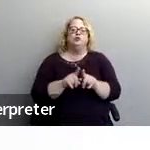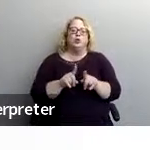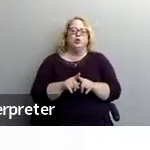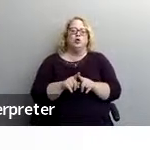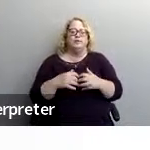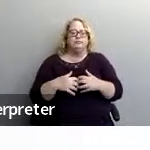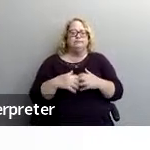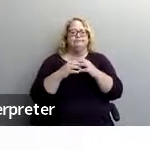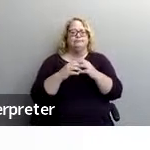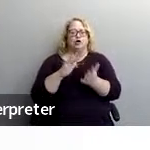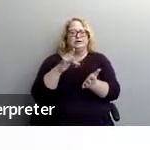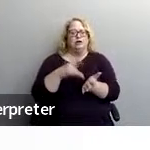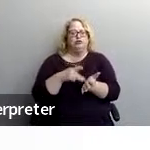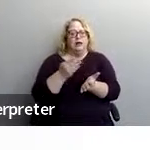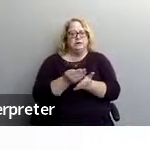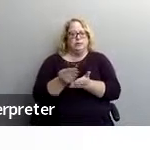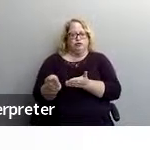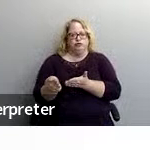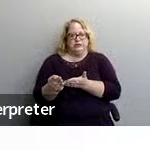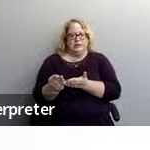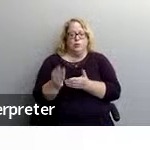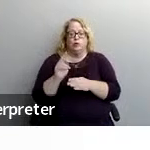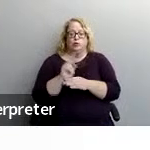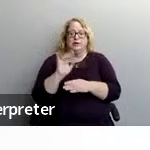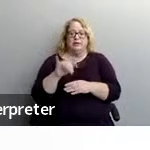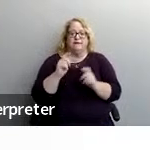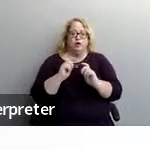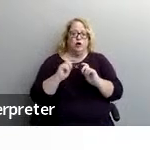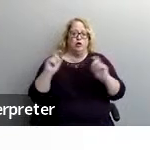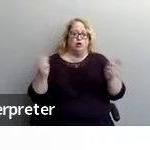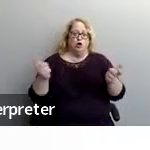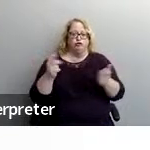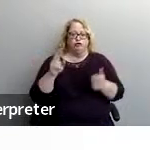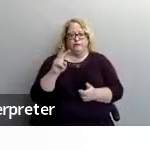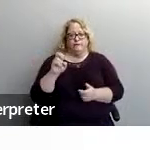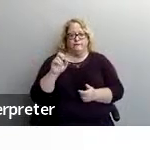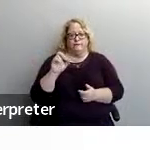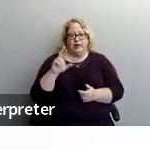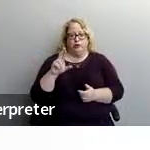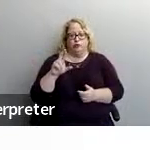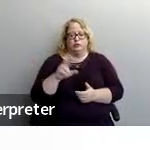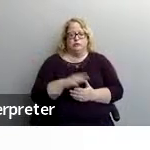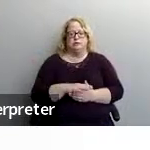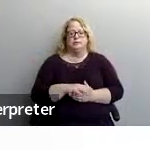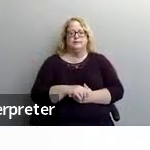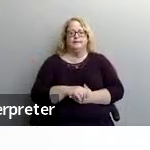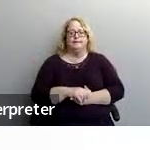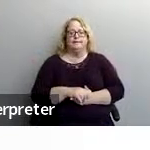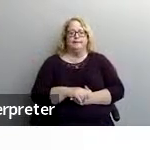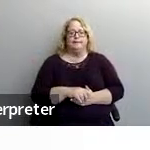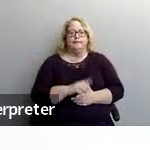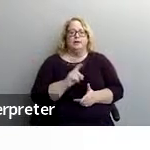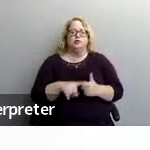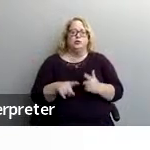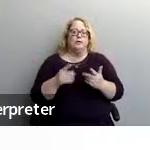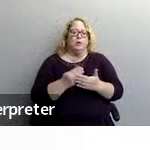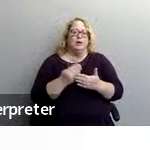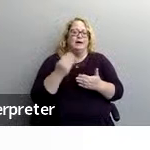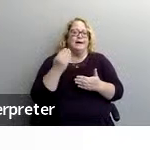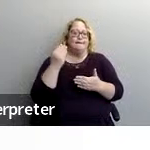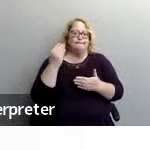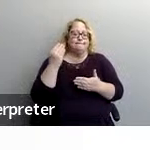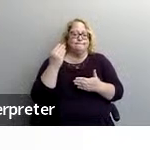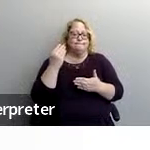implementing our centralized purchasing, which we utilize for our larger vendors. And that way we can,